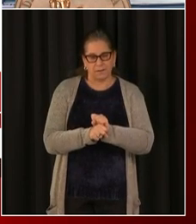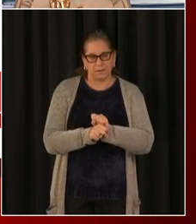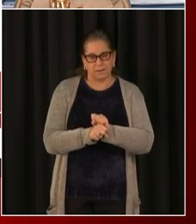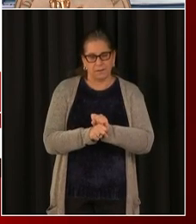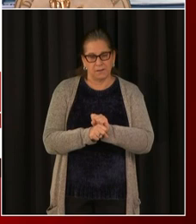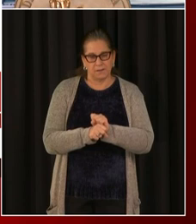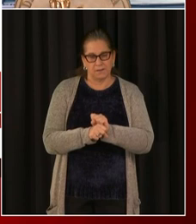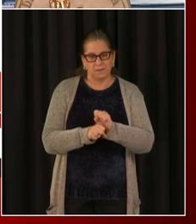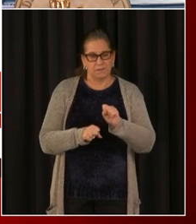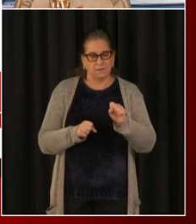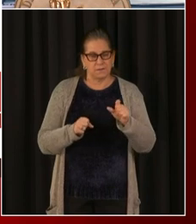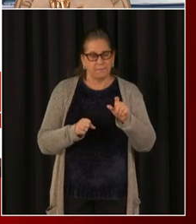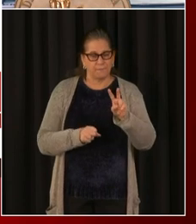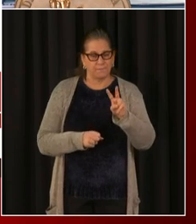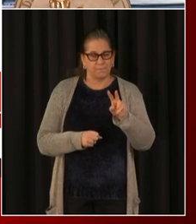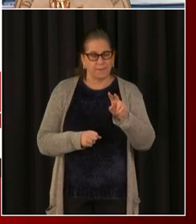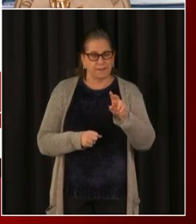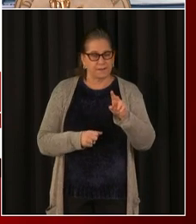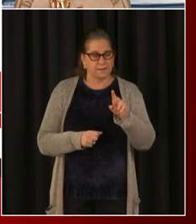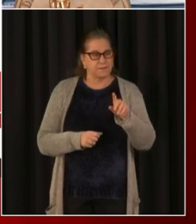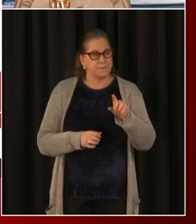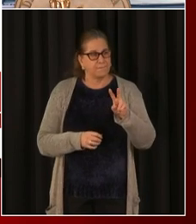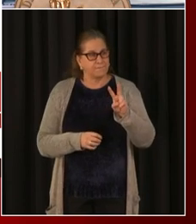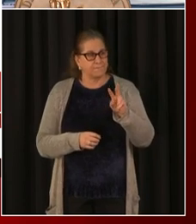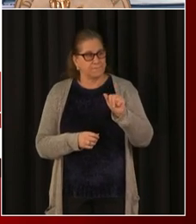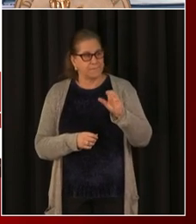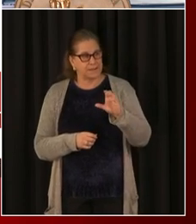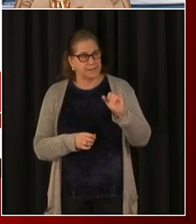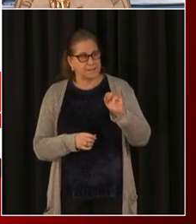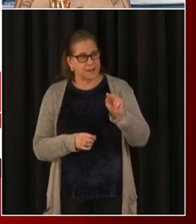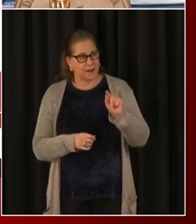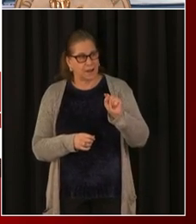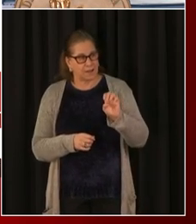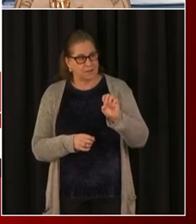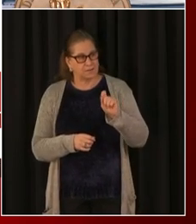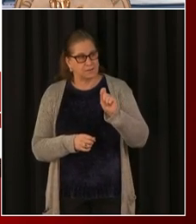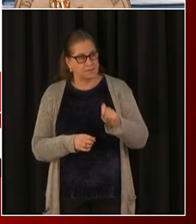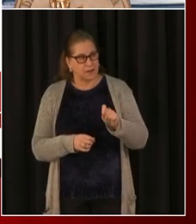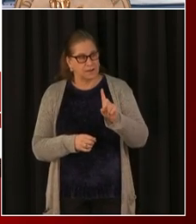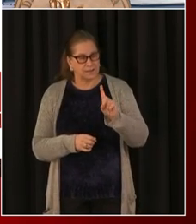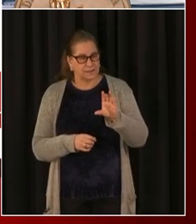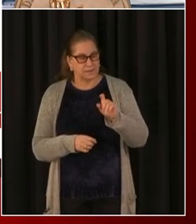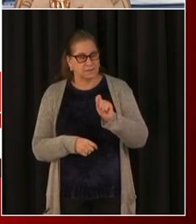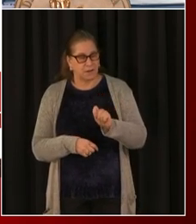vaccinate.dc.gov portal. Again, that website is